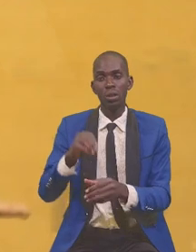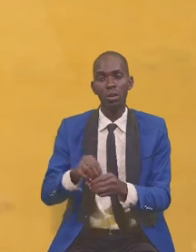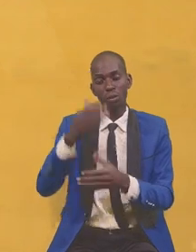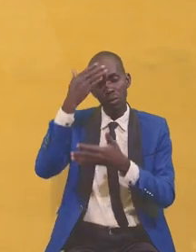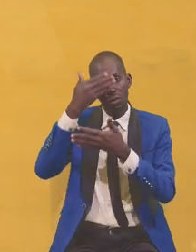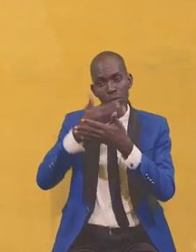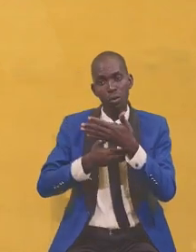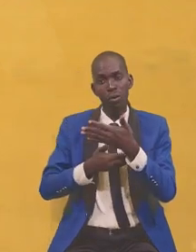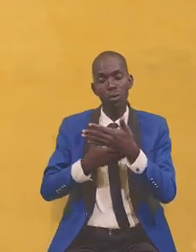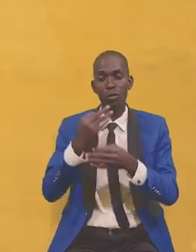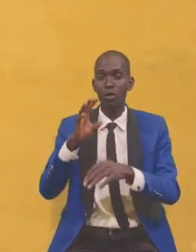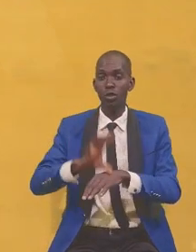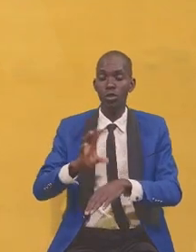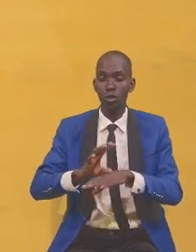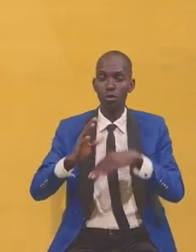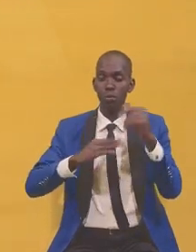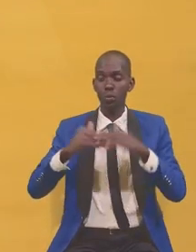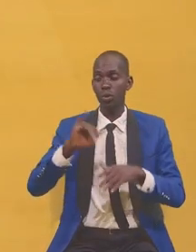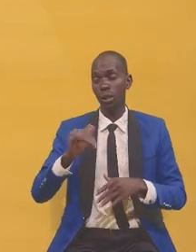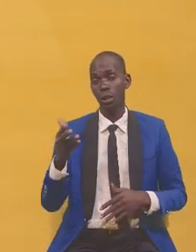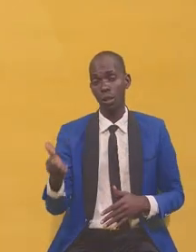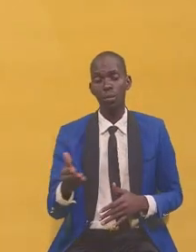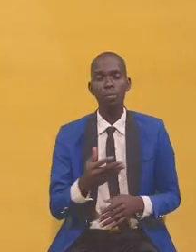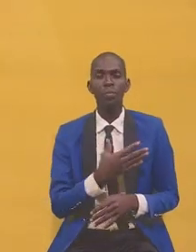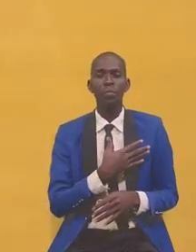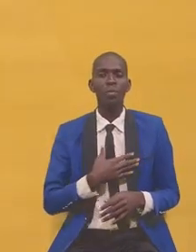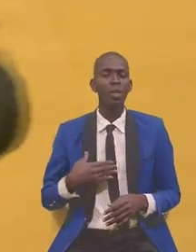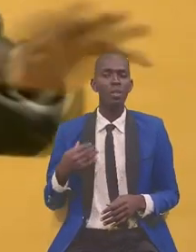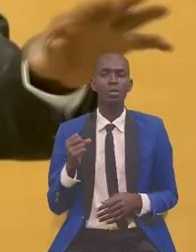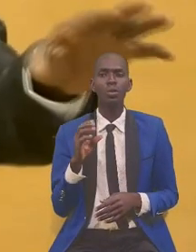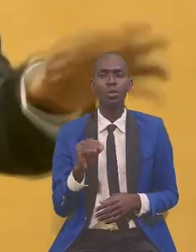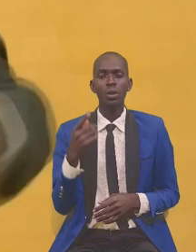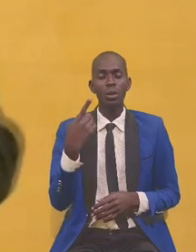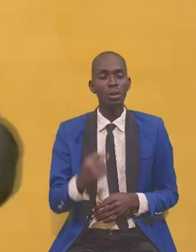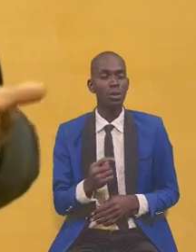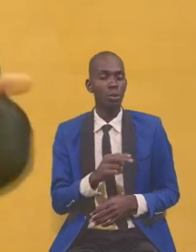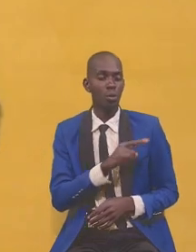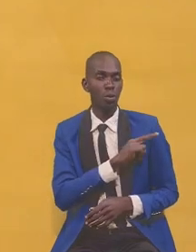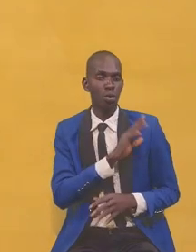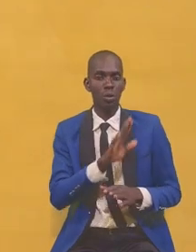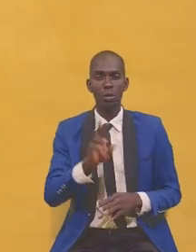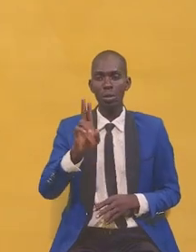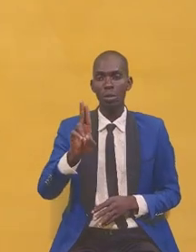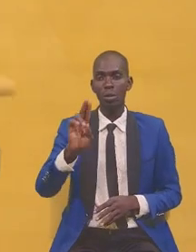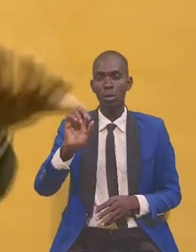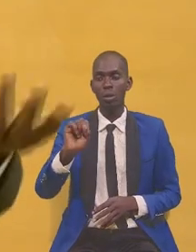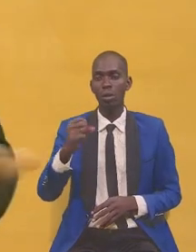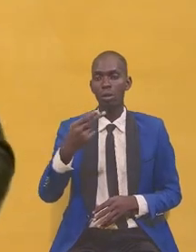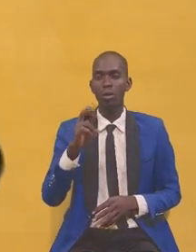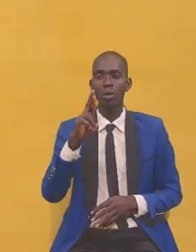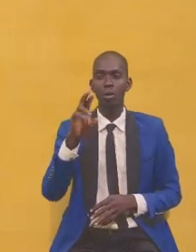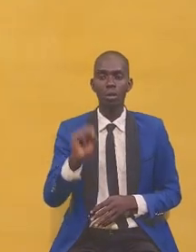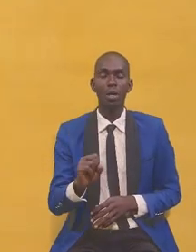in front of the church building. And so the ushers that were there, they were ladies, they